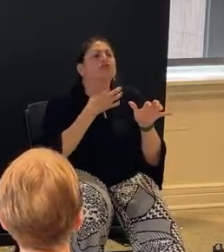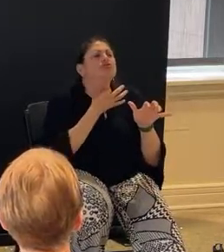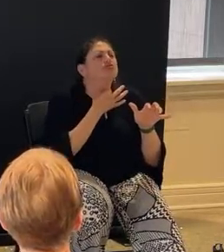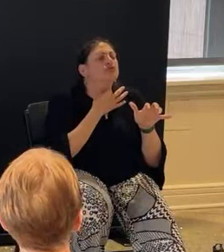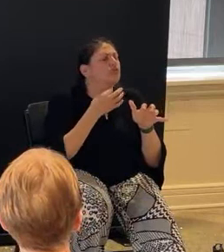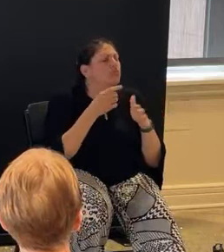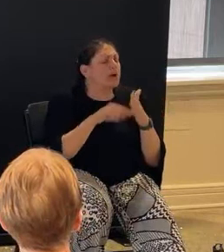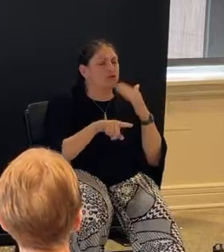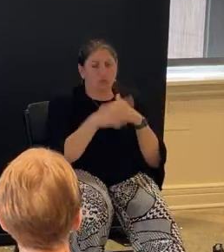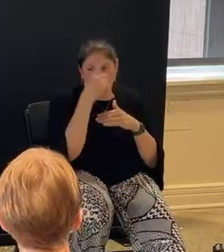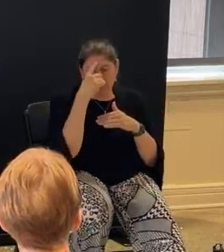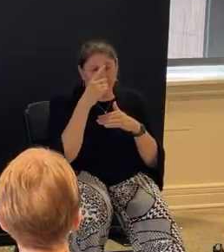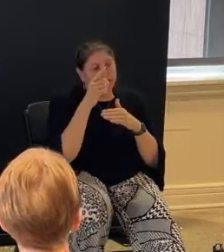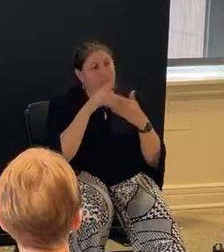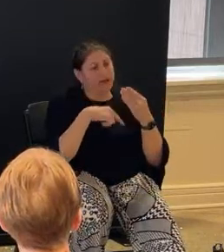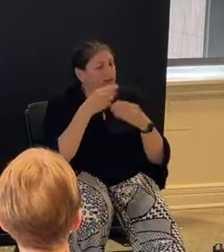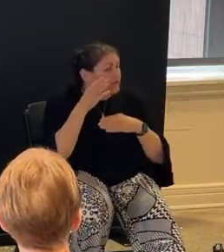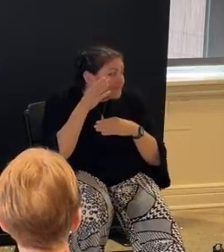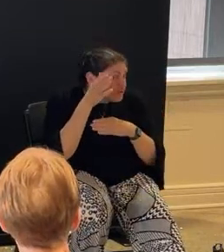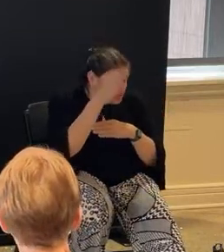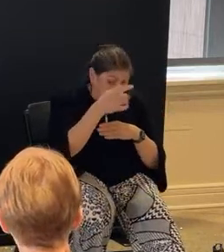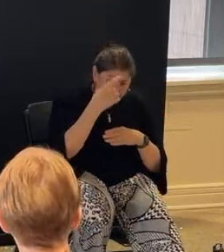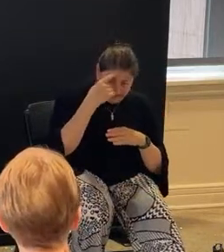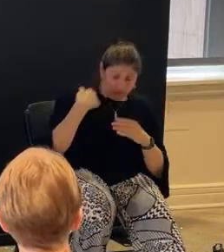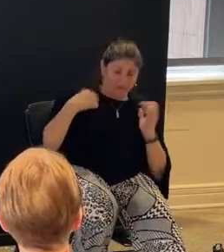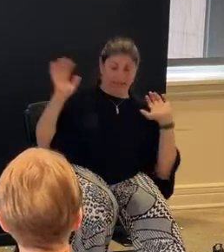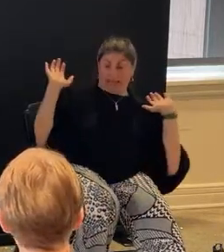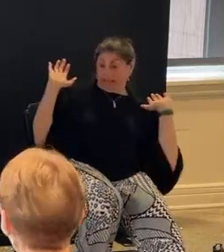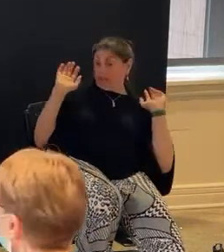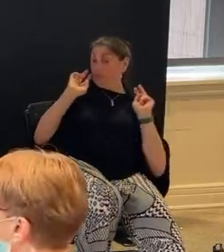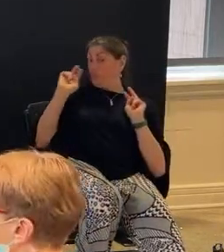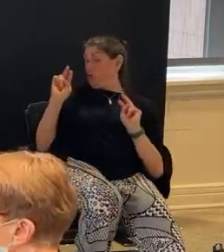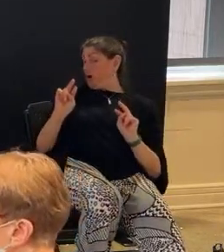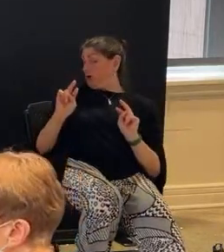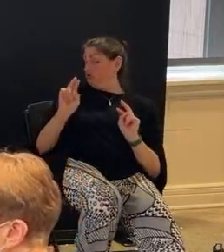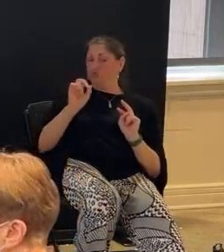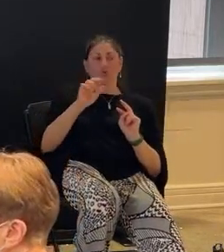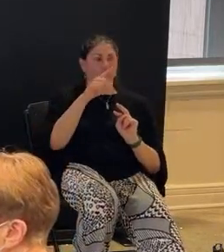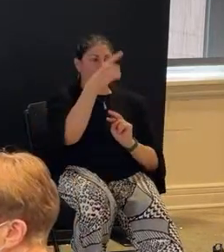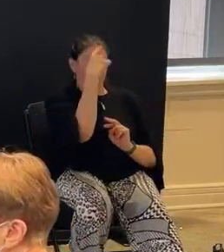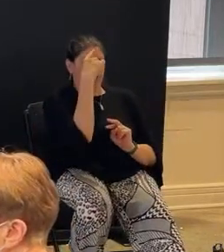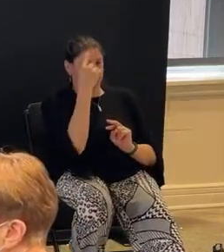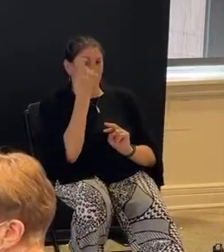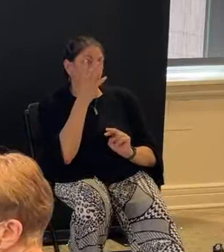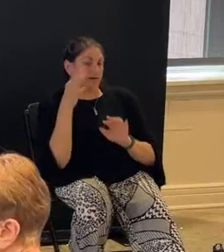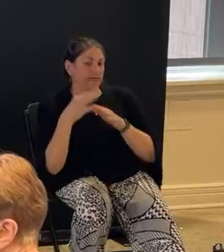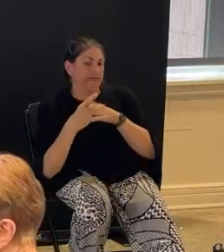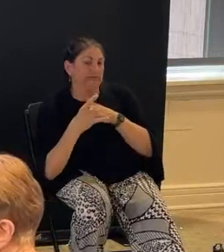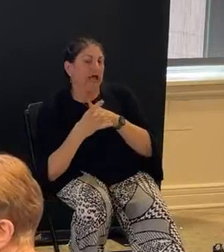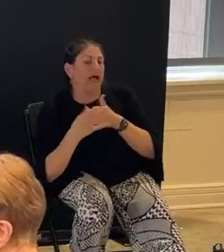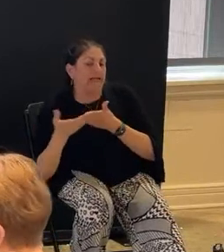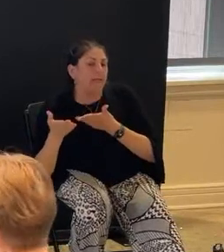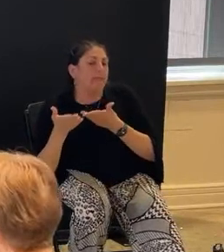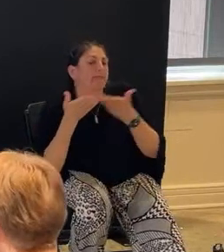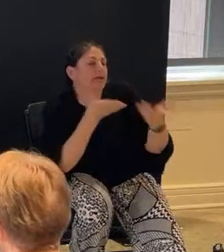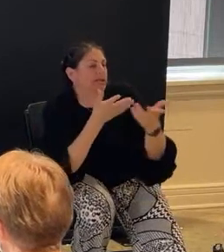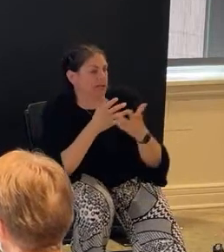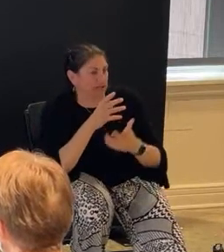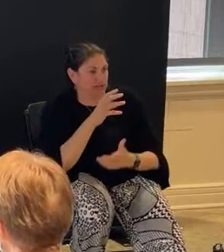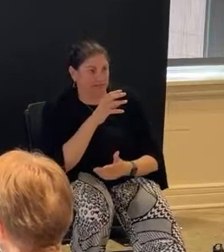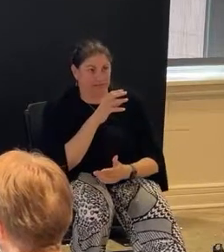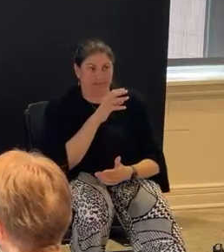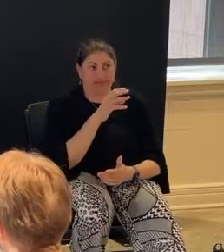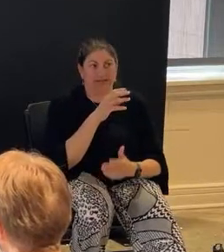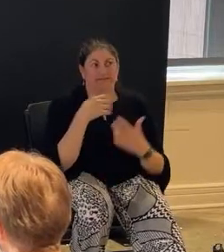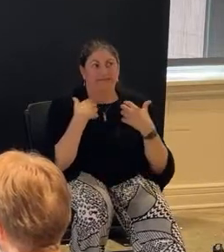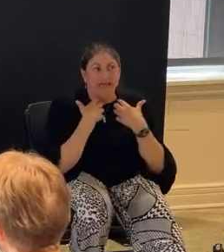they just kind of keep going real hands off, just see whatever happens? Or do you think there's eventually going to be some sort of guided or managed, like, succession